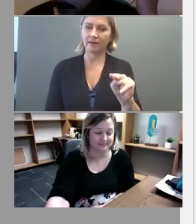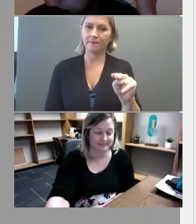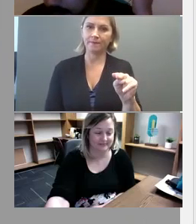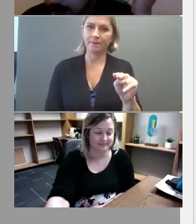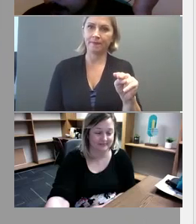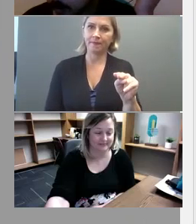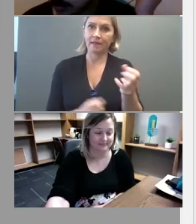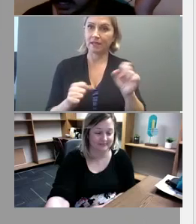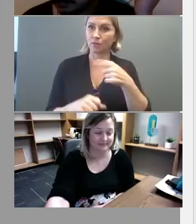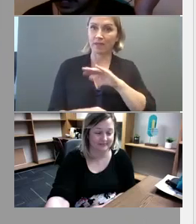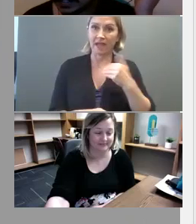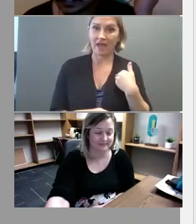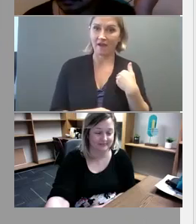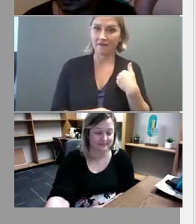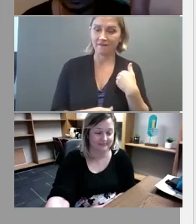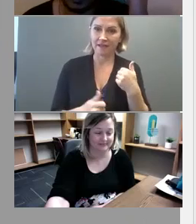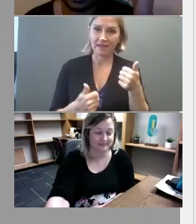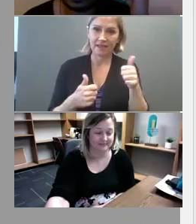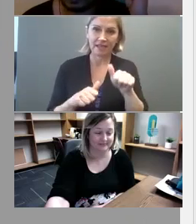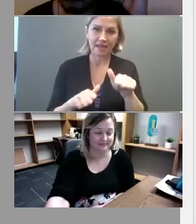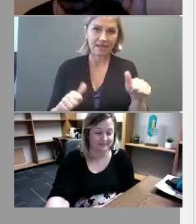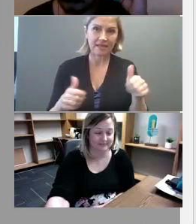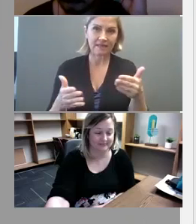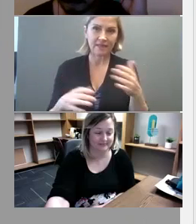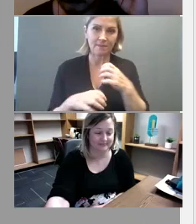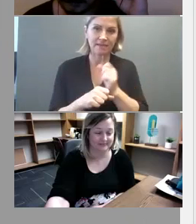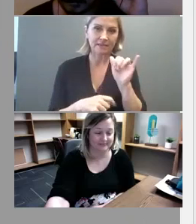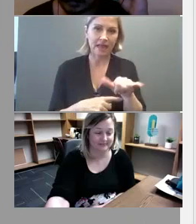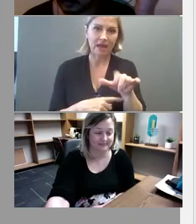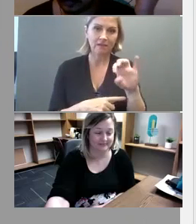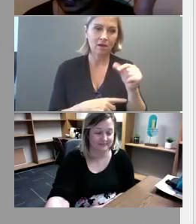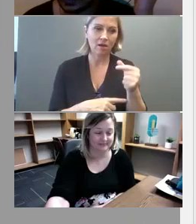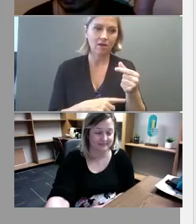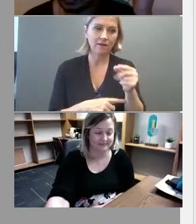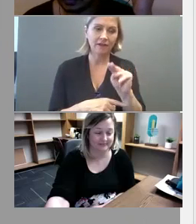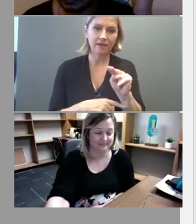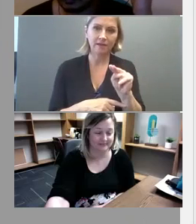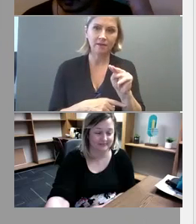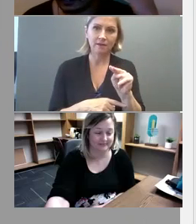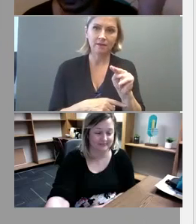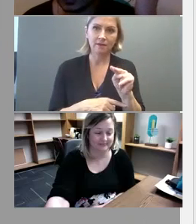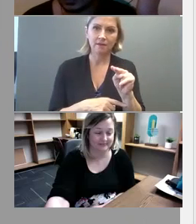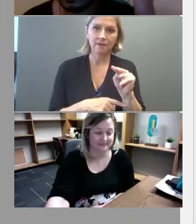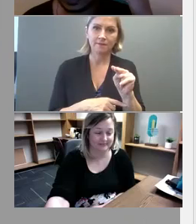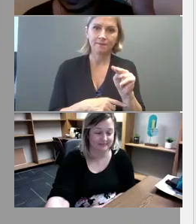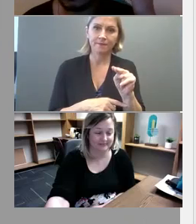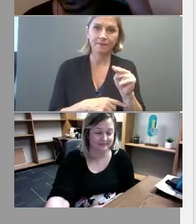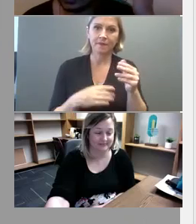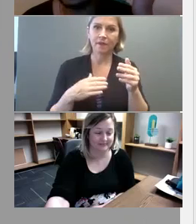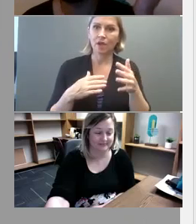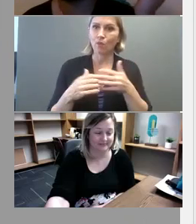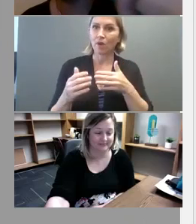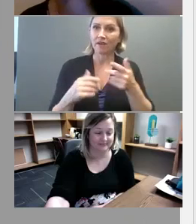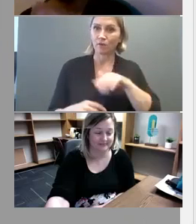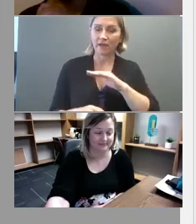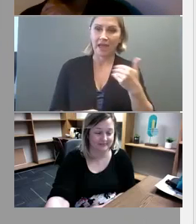Can we have any epsilon that makes the log n thing? No, right? I mean, whatever epsilon we have, for